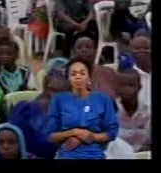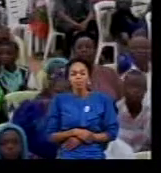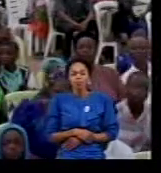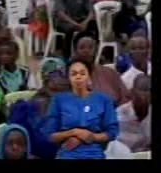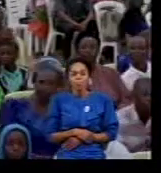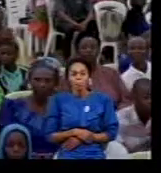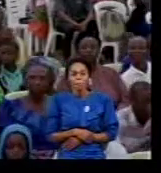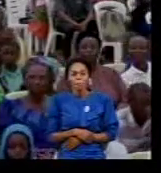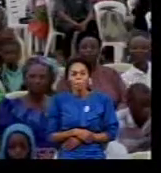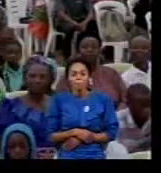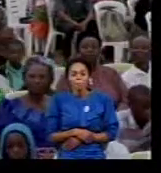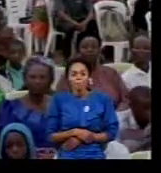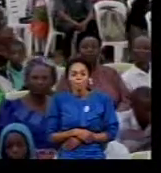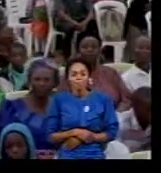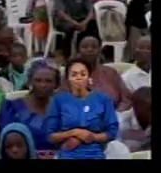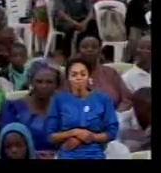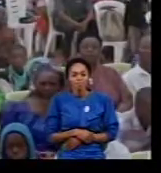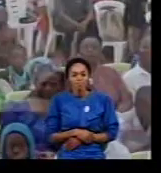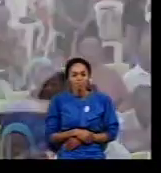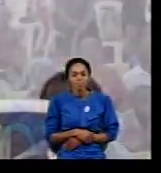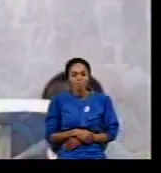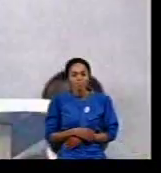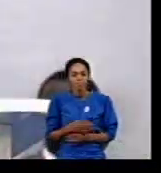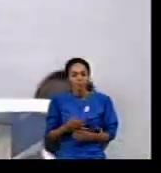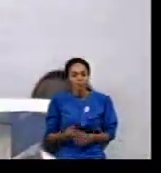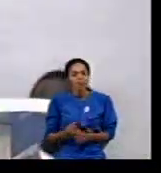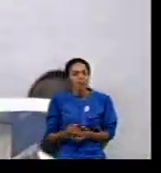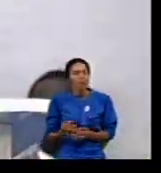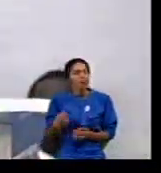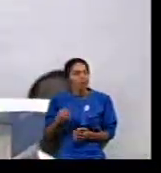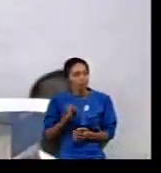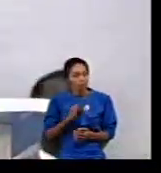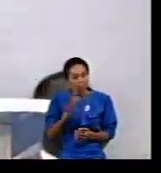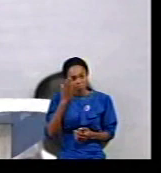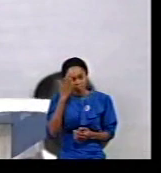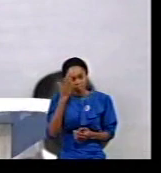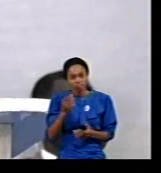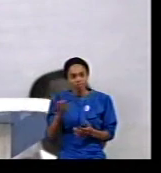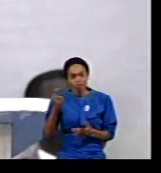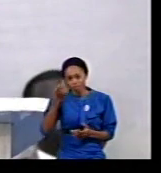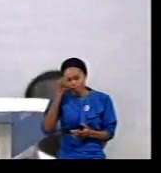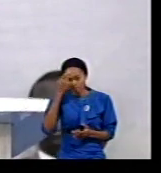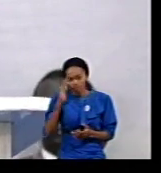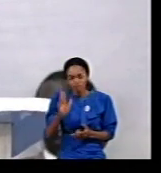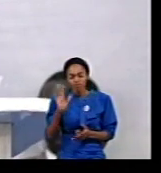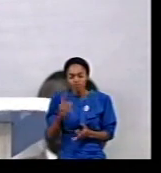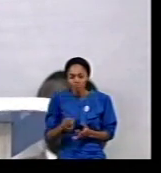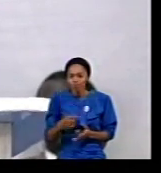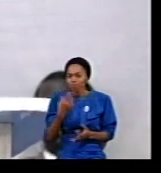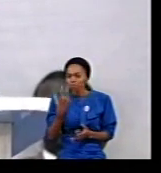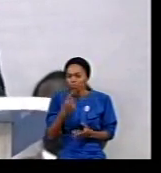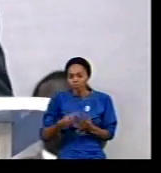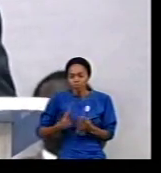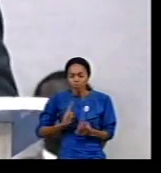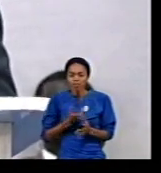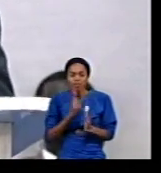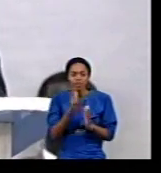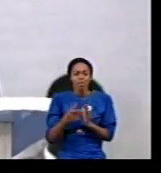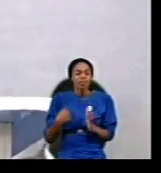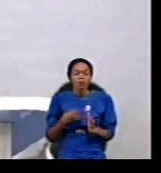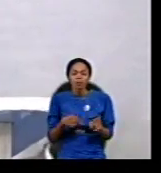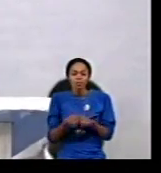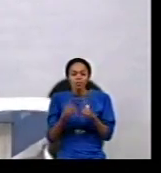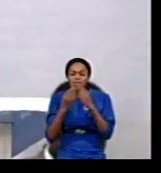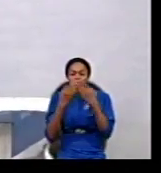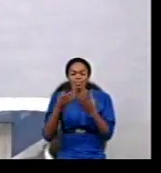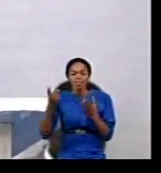Christian's assessment. You see, when we read the Old Testament, we need to assess them. To God, we need to evaluate them. We need to examine them.